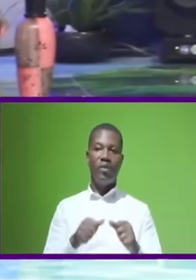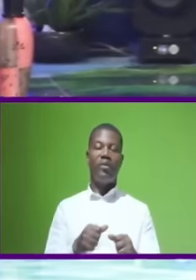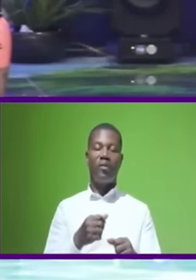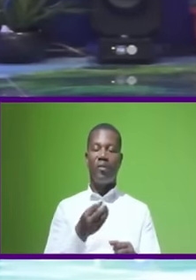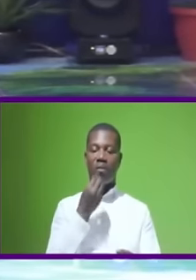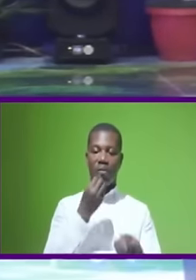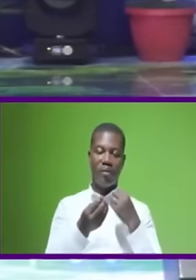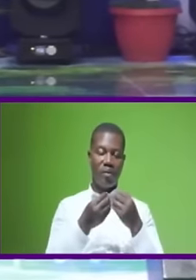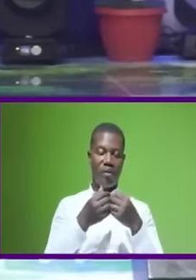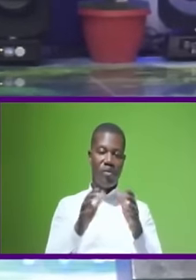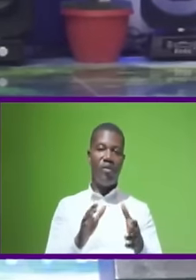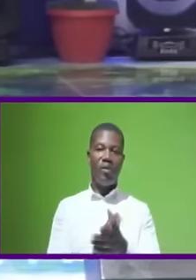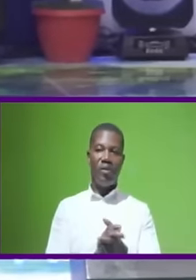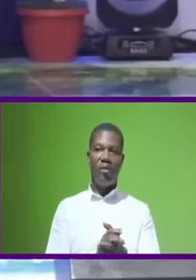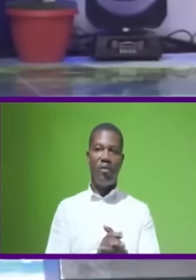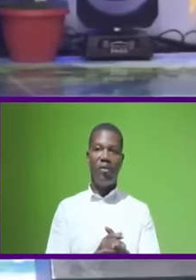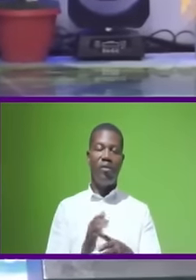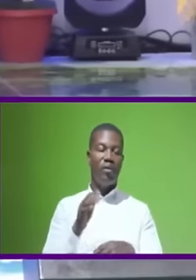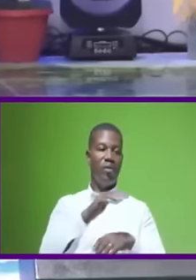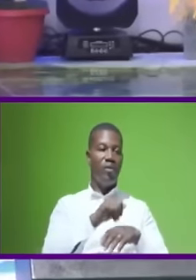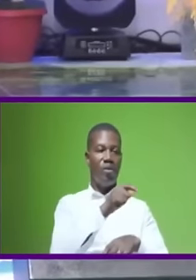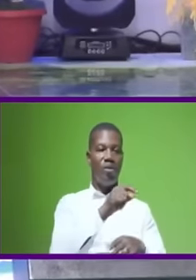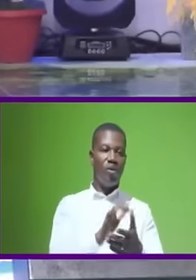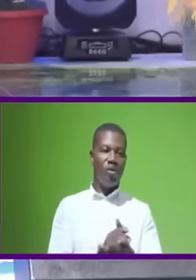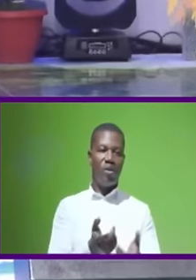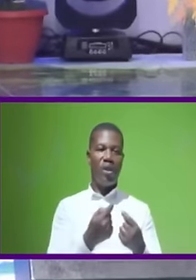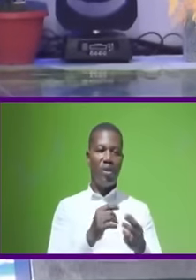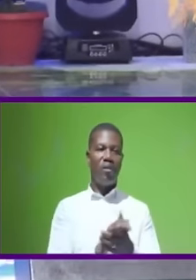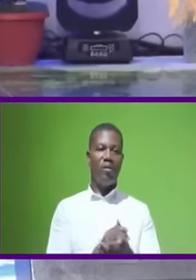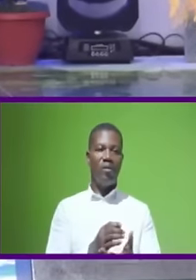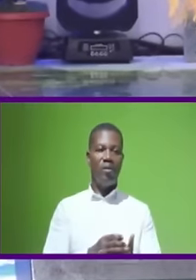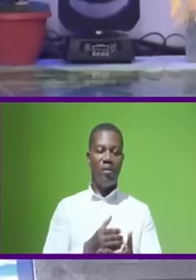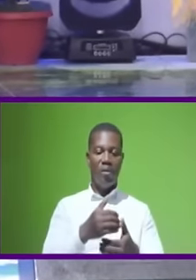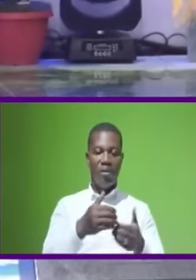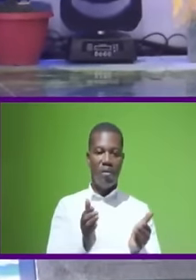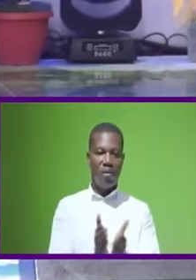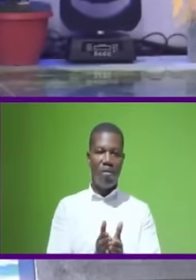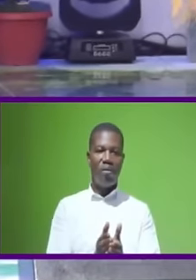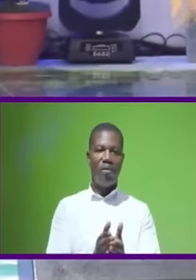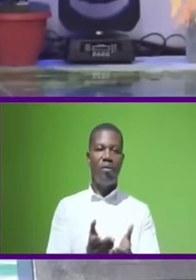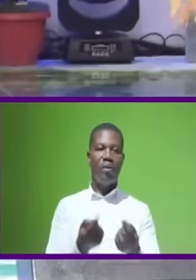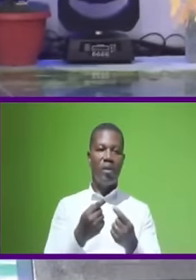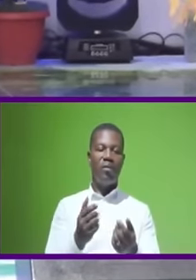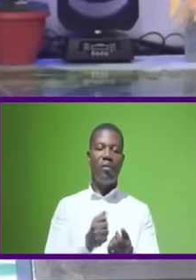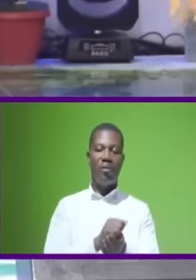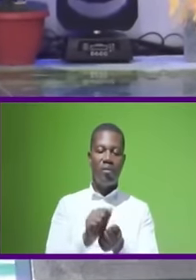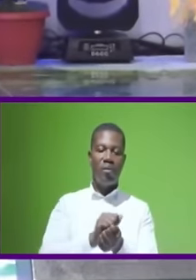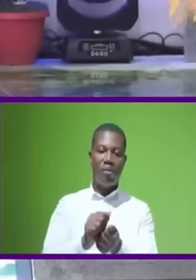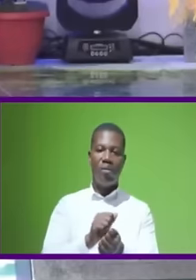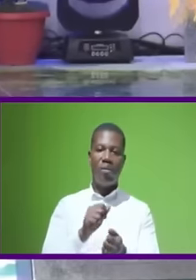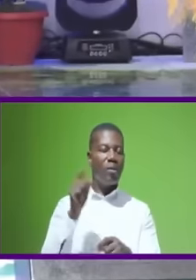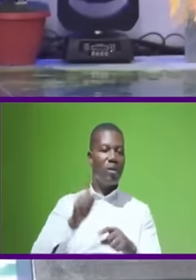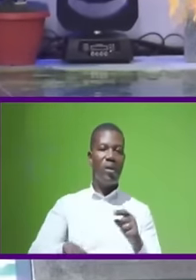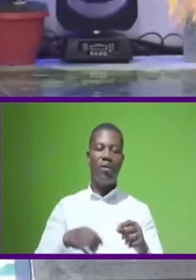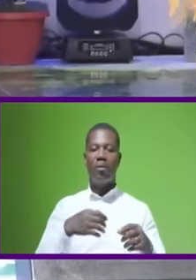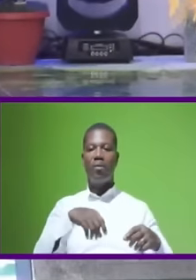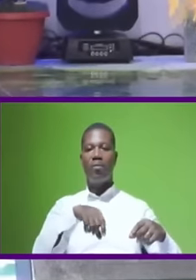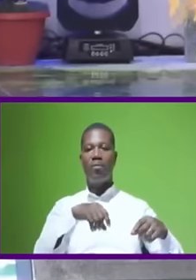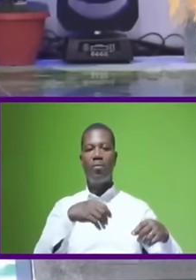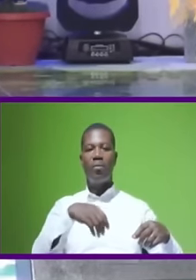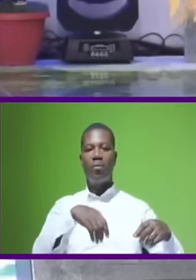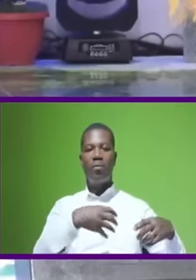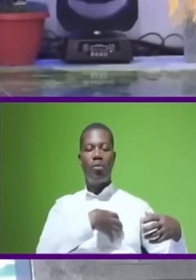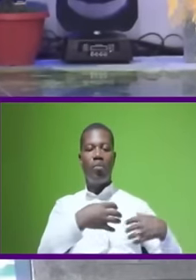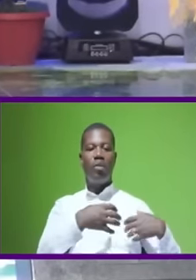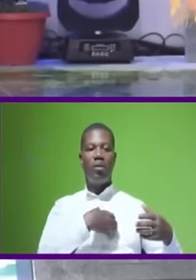That's right. Yes, I'm wash eat, my hands and then ask also to to come for it